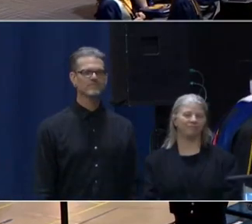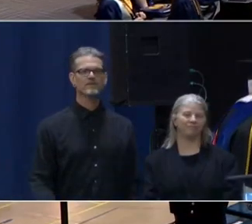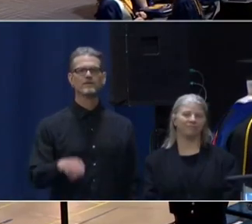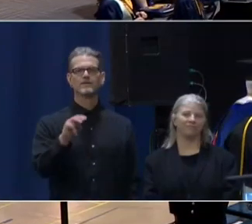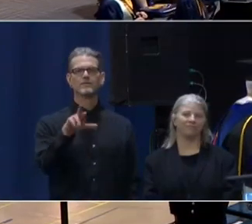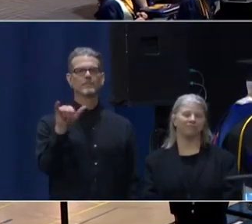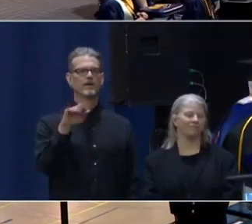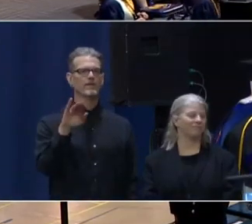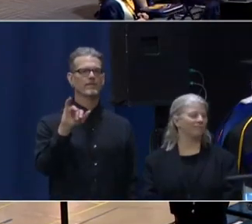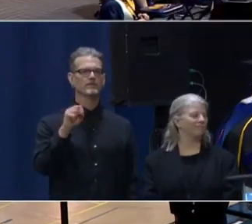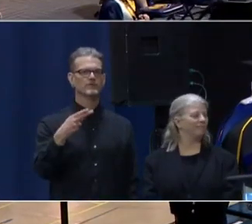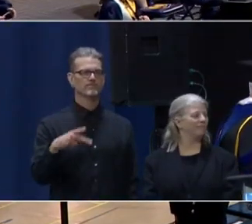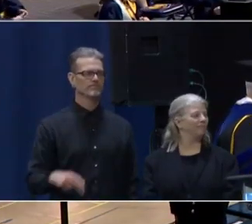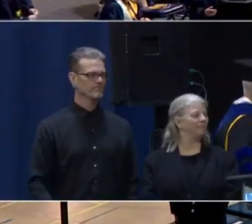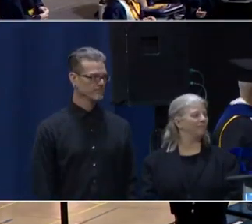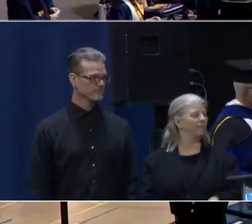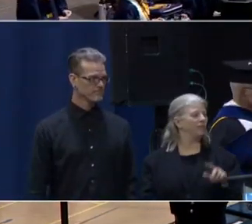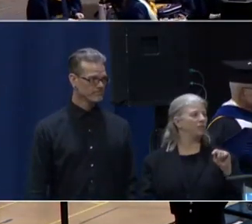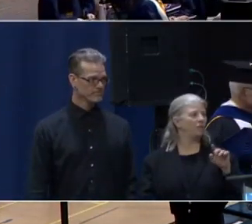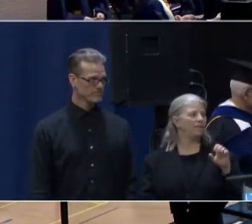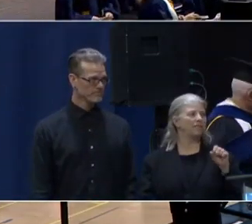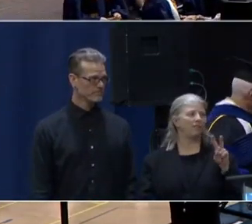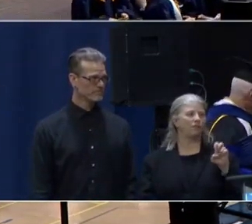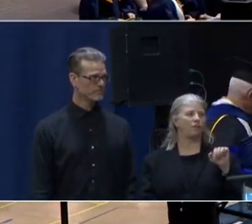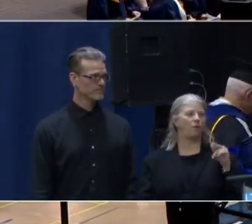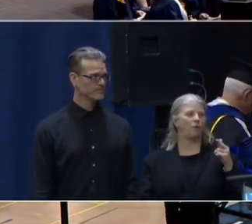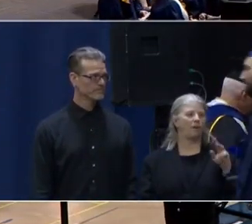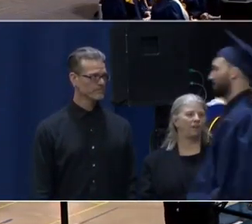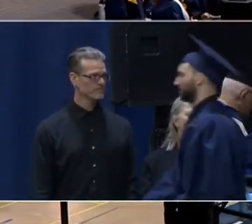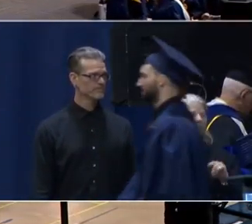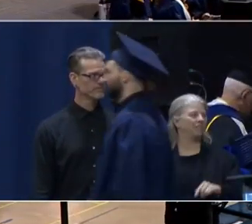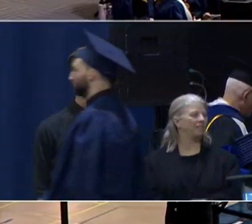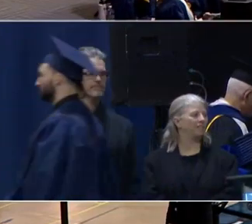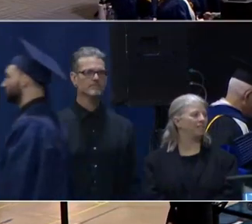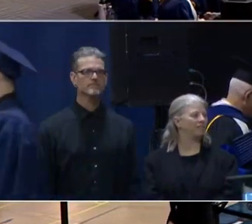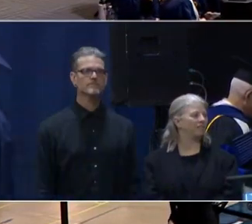Mary Bischoff. Travis Voigt.